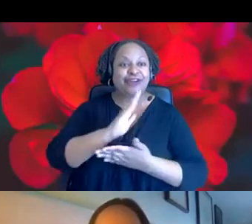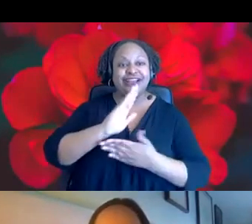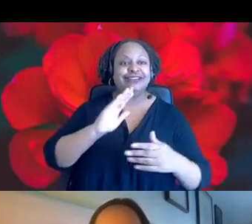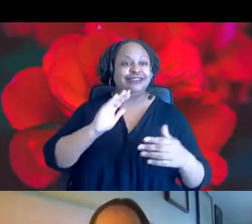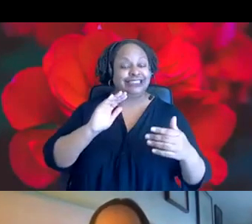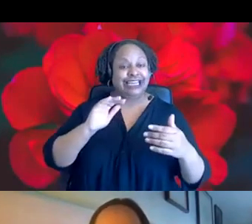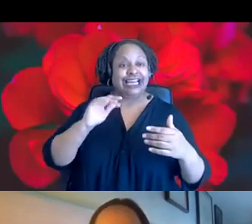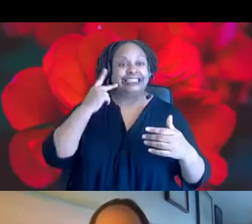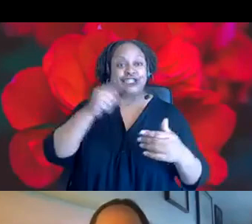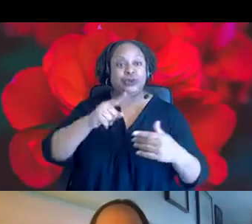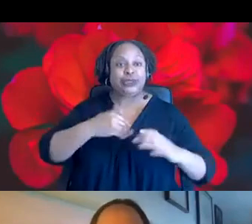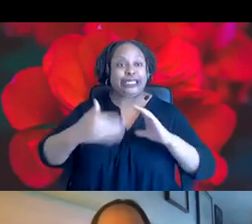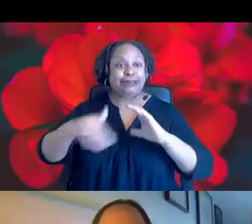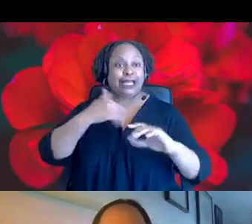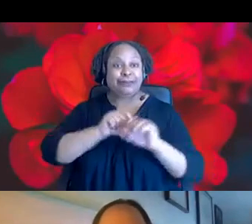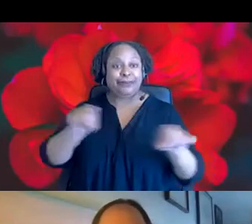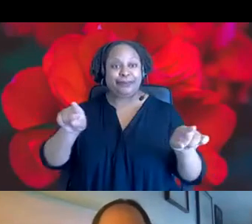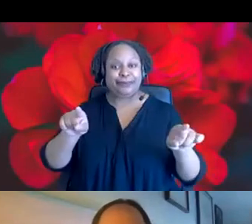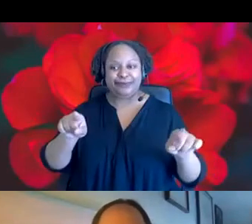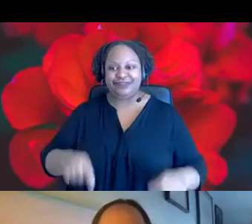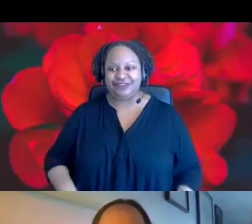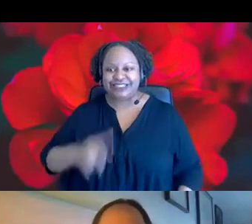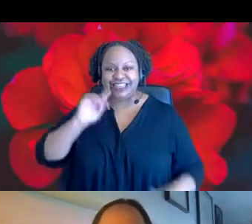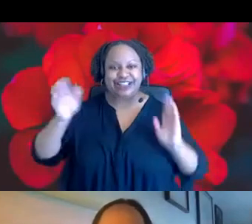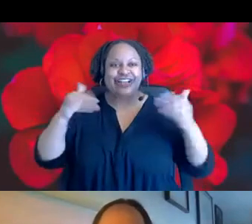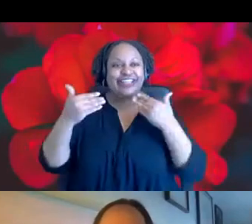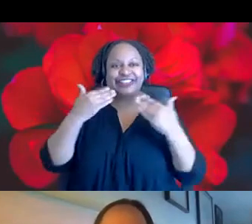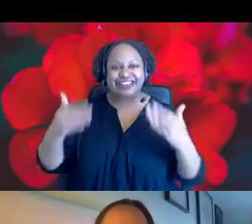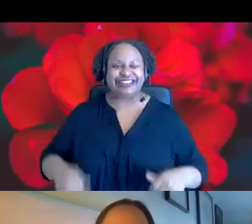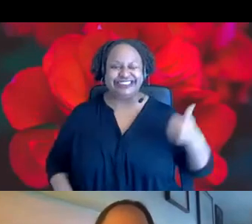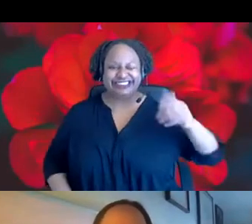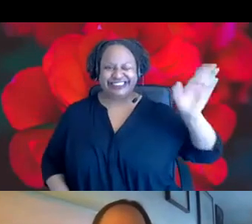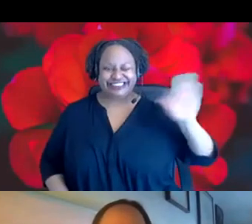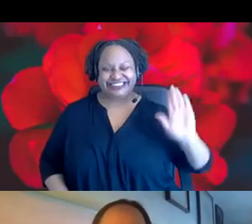We'll see you, I guess, on email, and we'll just kind of debrief, say hi. Thank you, thank you. Thank you, Marcia, thank you.